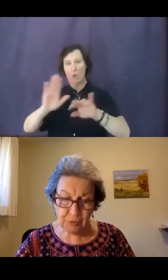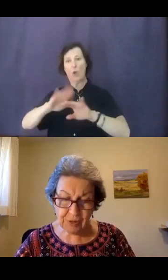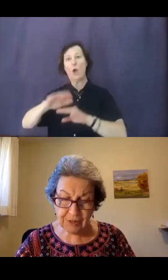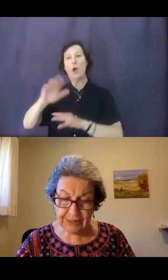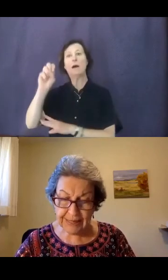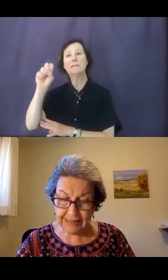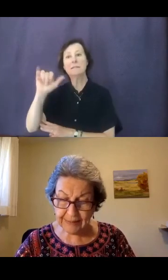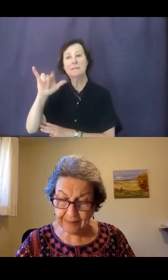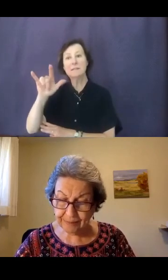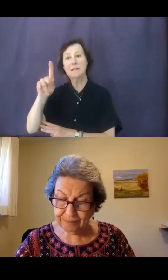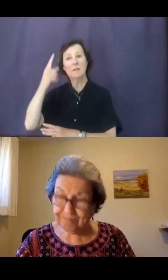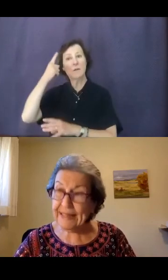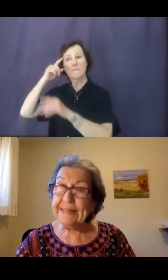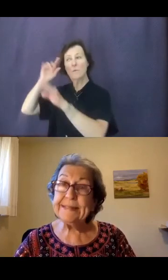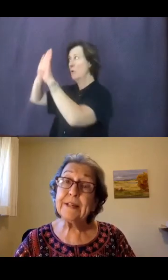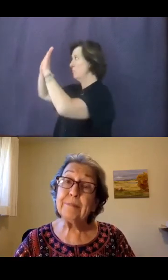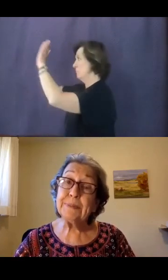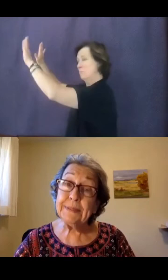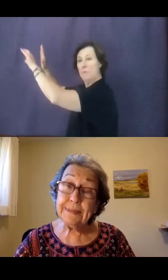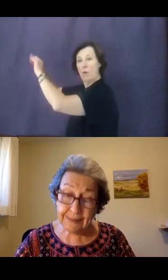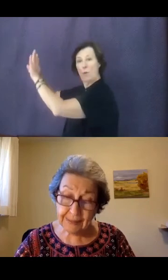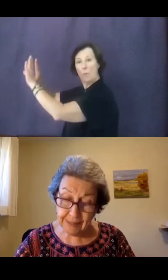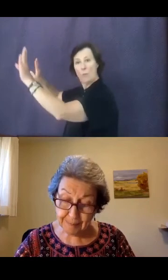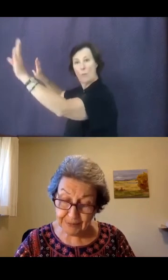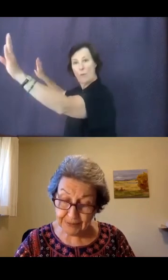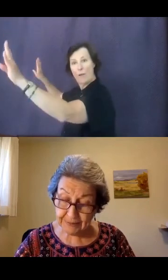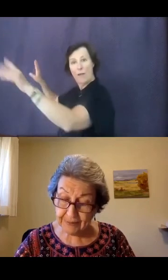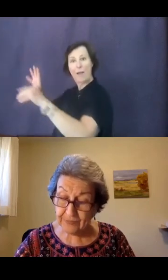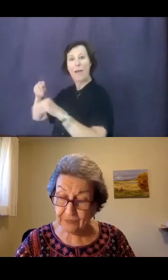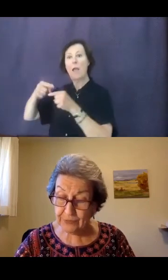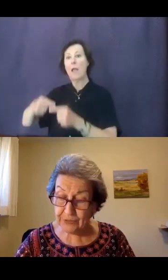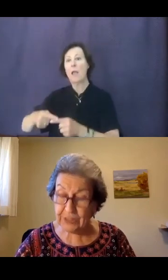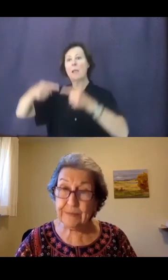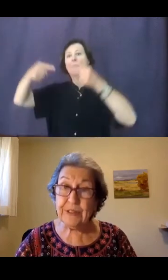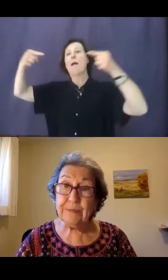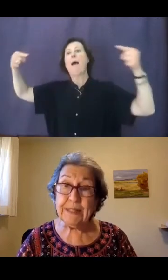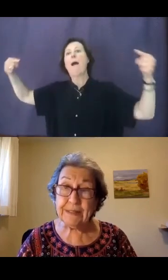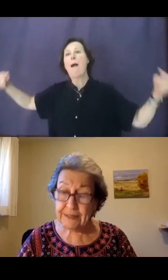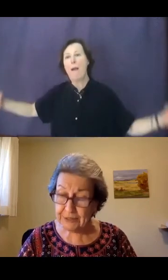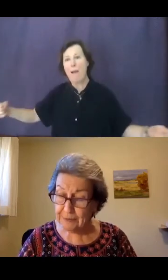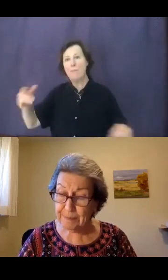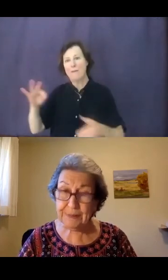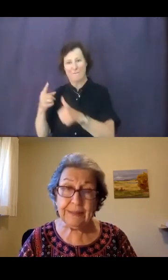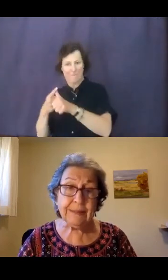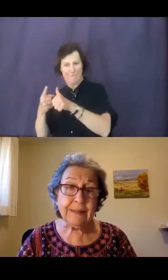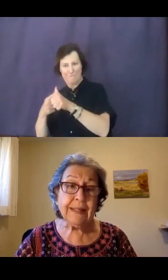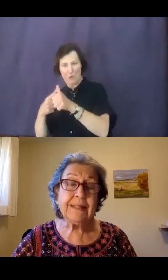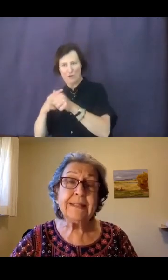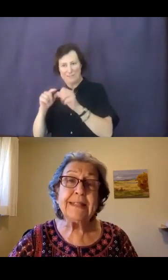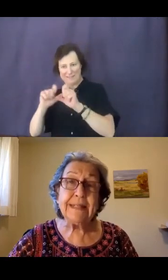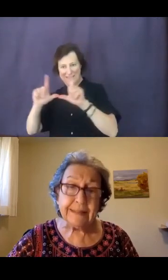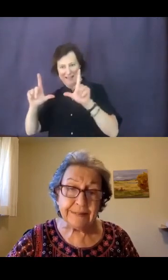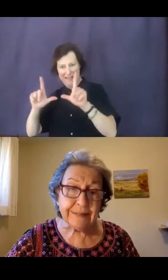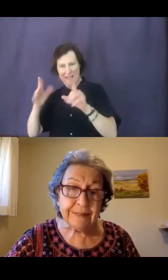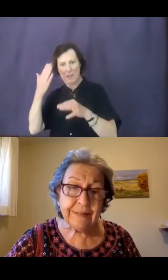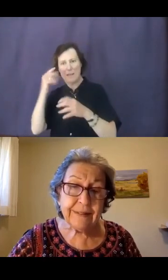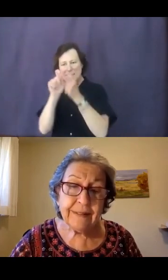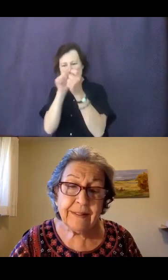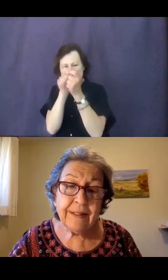as a wall hanging. And it's completely the opposite of the first object because it's completely